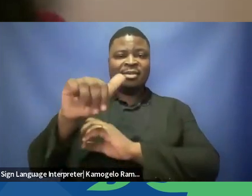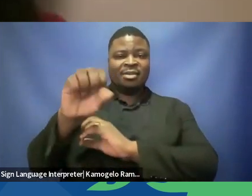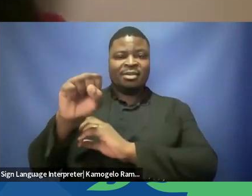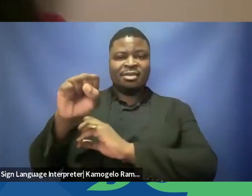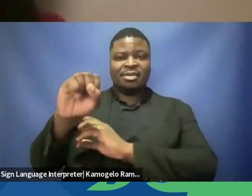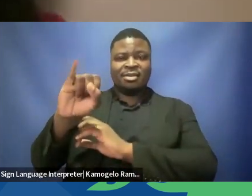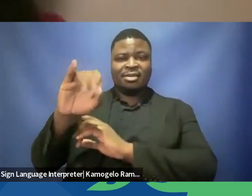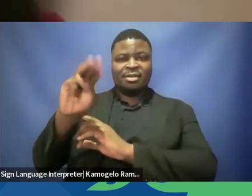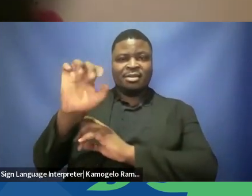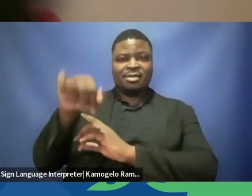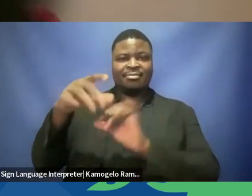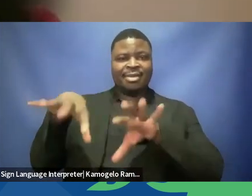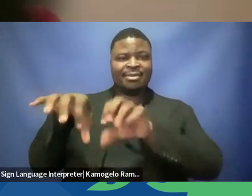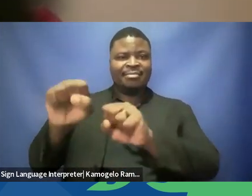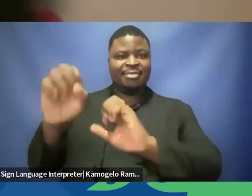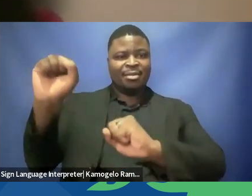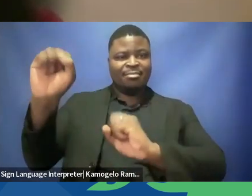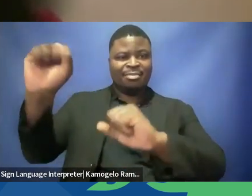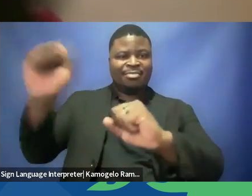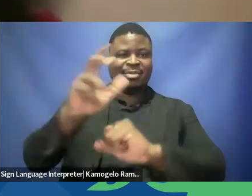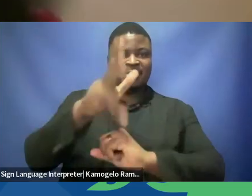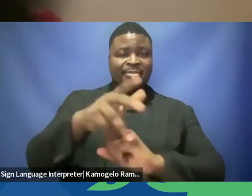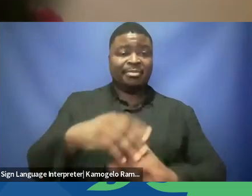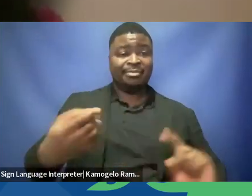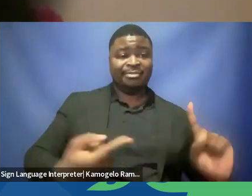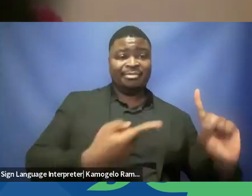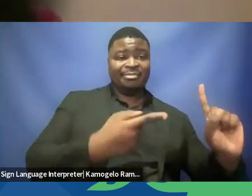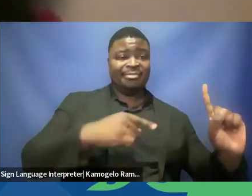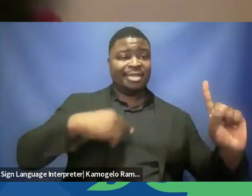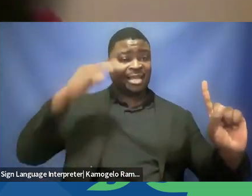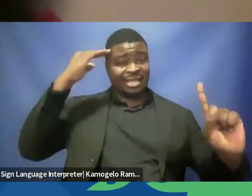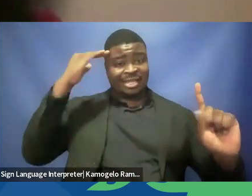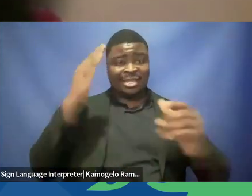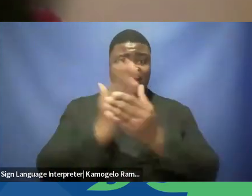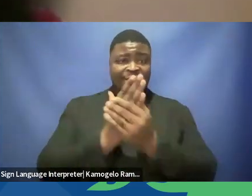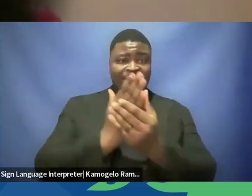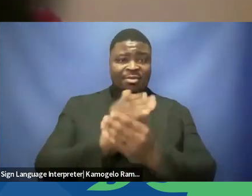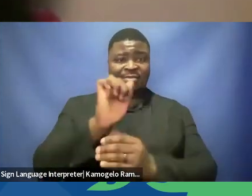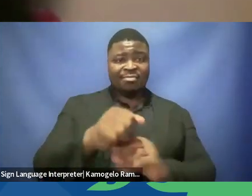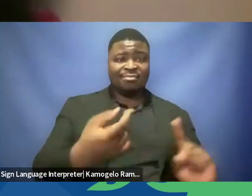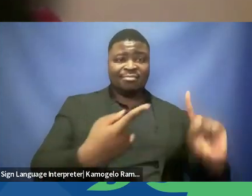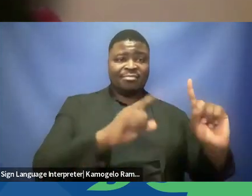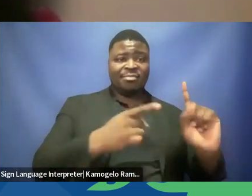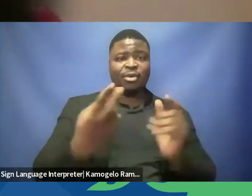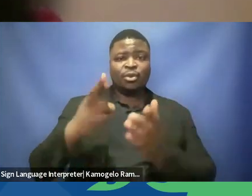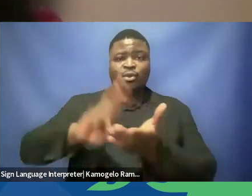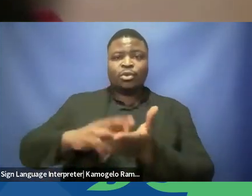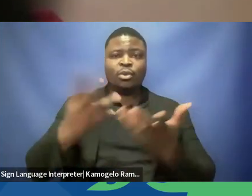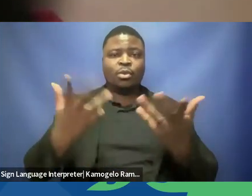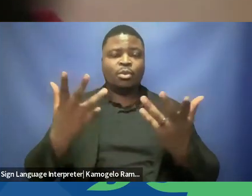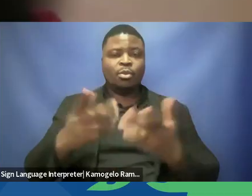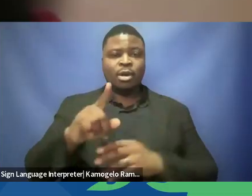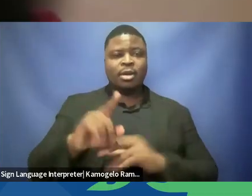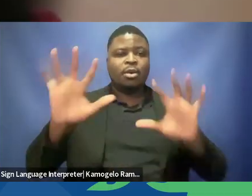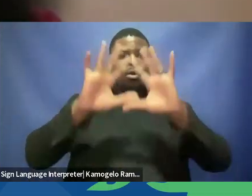fantastic. Thank you so much, Naeem. Naeem is a psychologist that is affiliated with Out Wellbeing. Naeem will